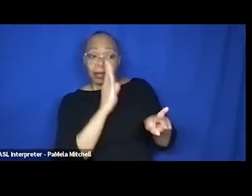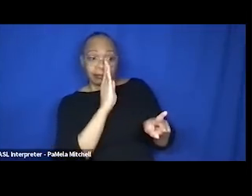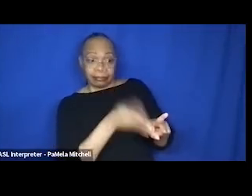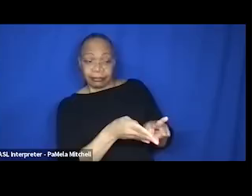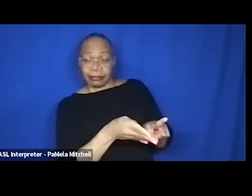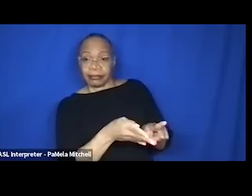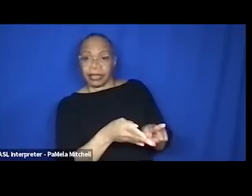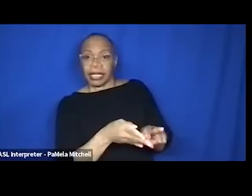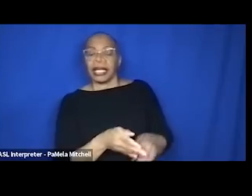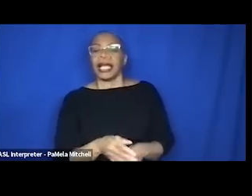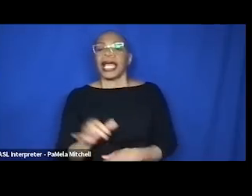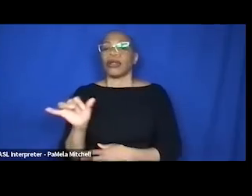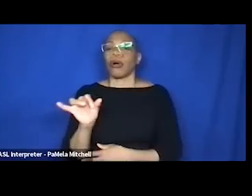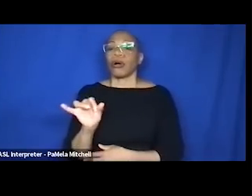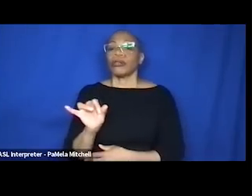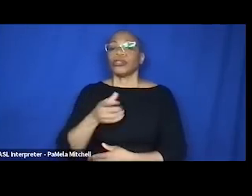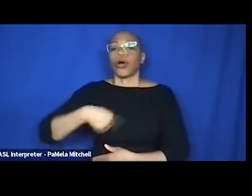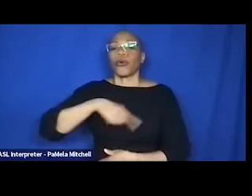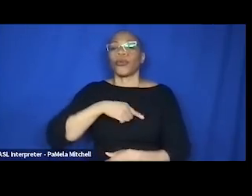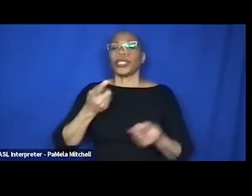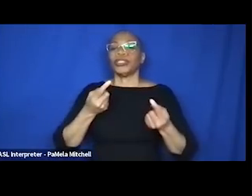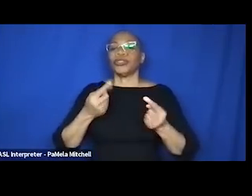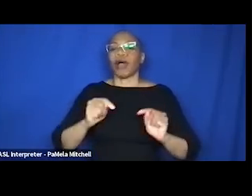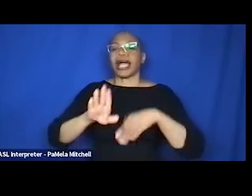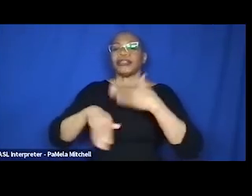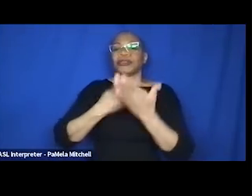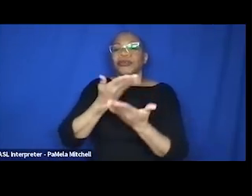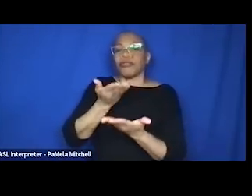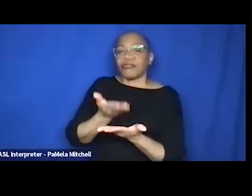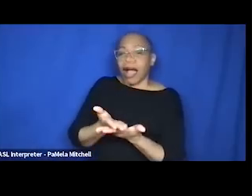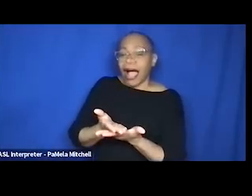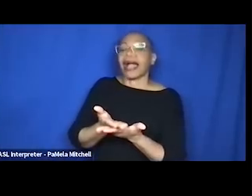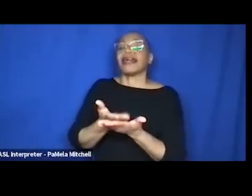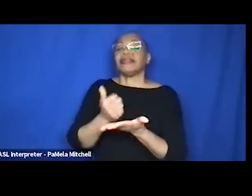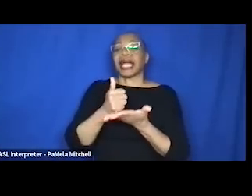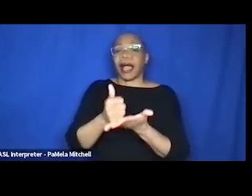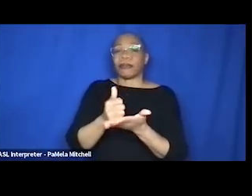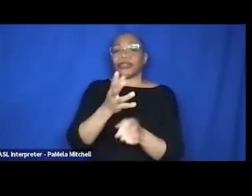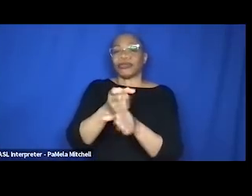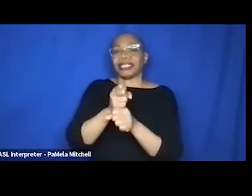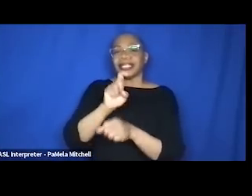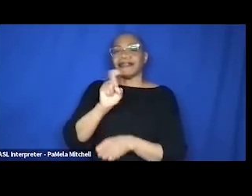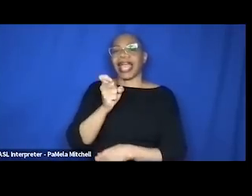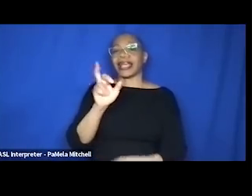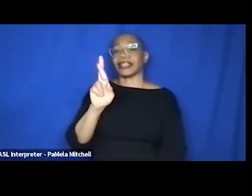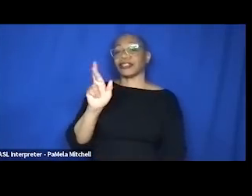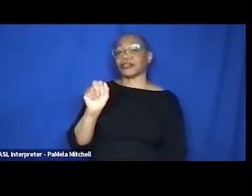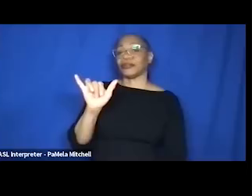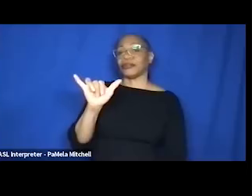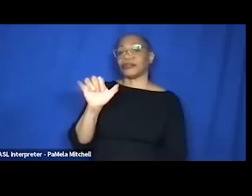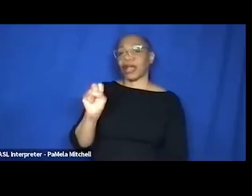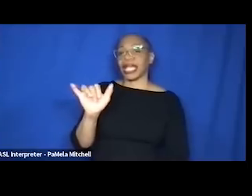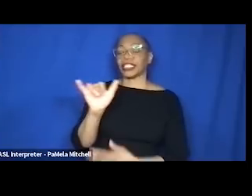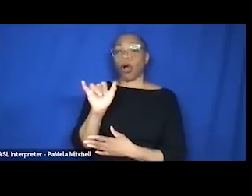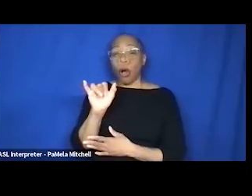not, then as I said earlier, we do try to get them to get x-rays and other types of